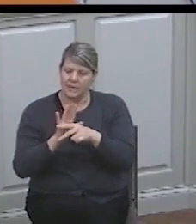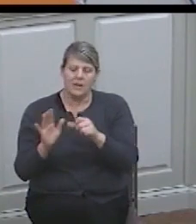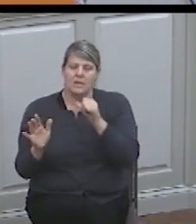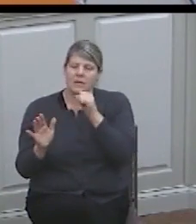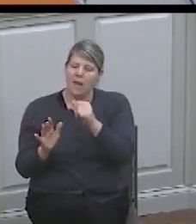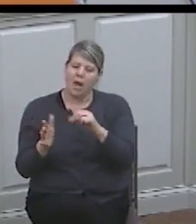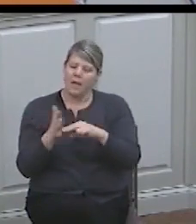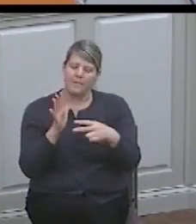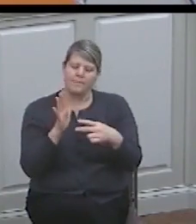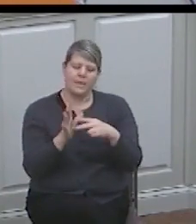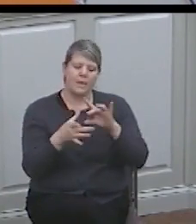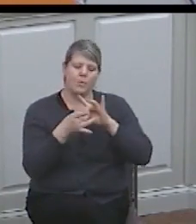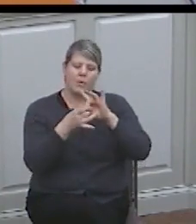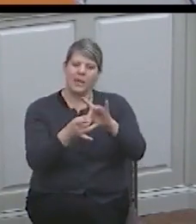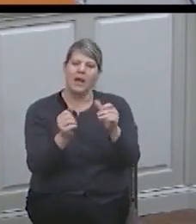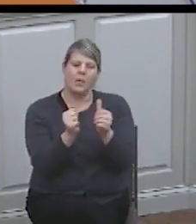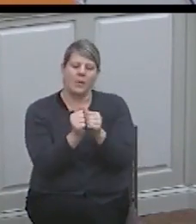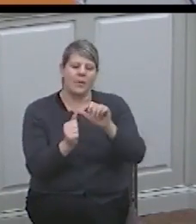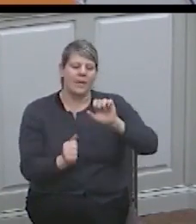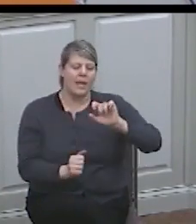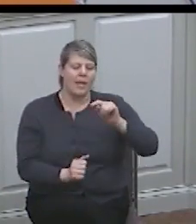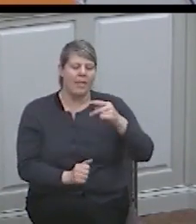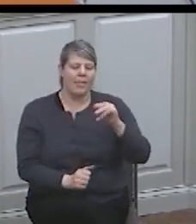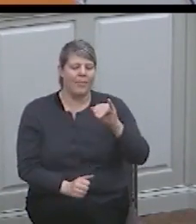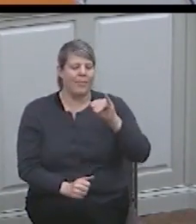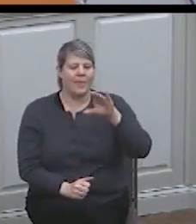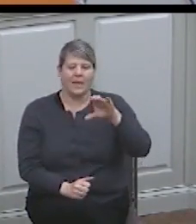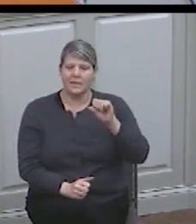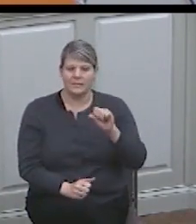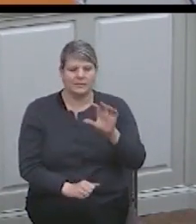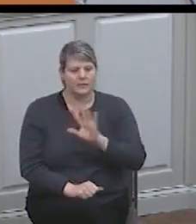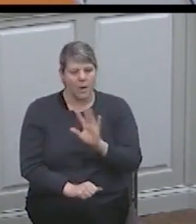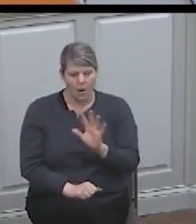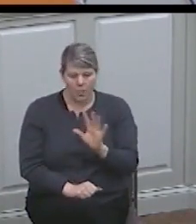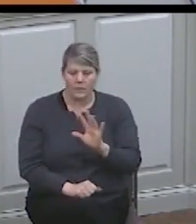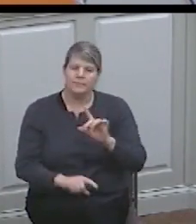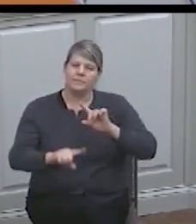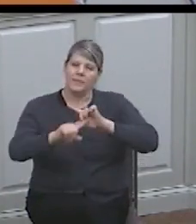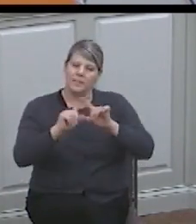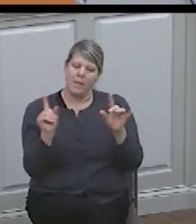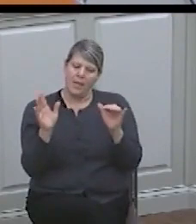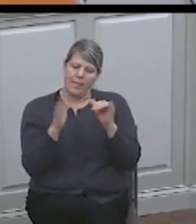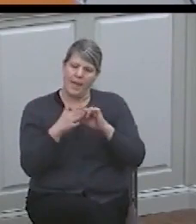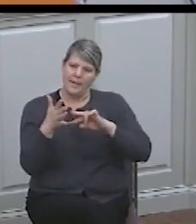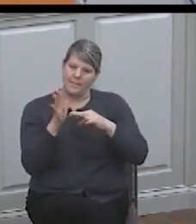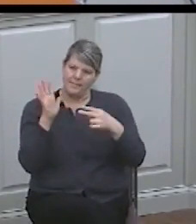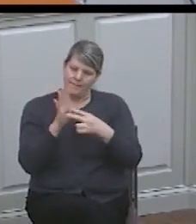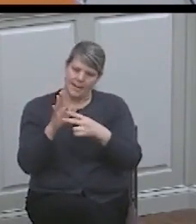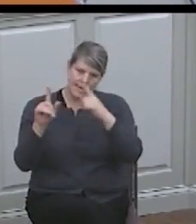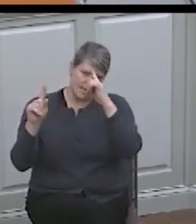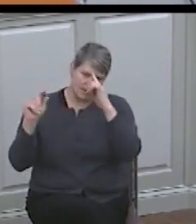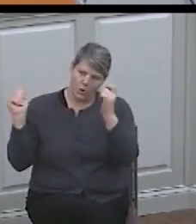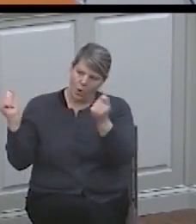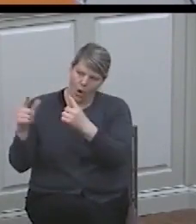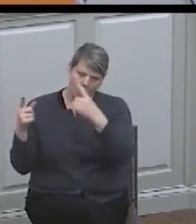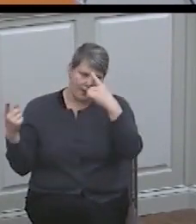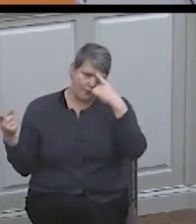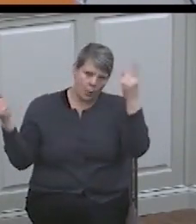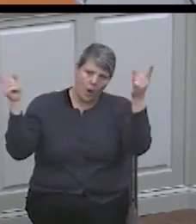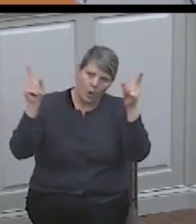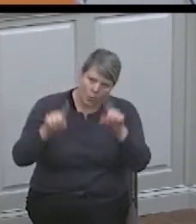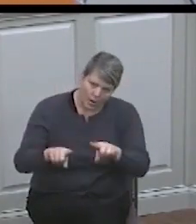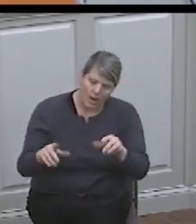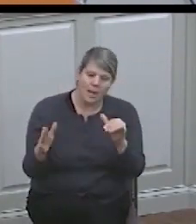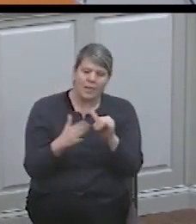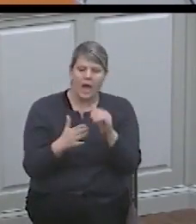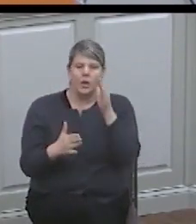to the Ethics Commission for any violation of these covenants, but it's rightfully a document that you're going to hold each other